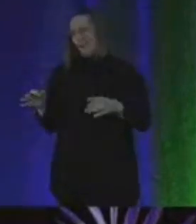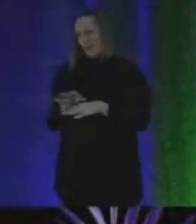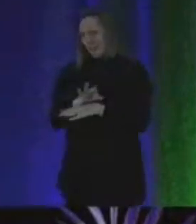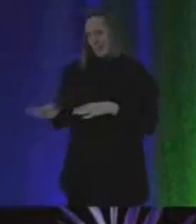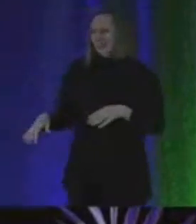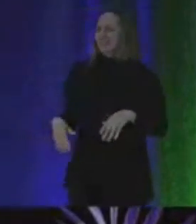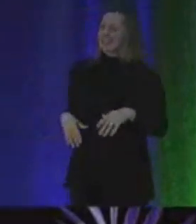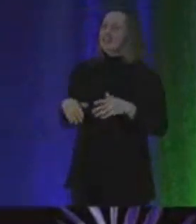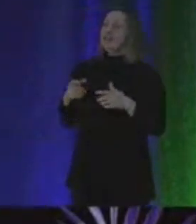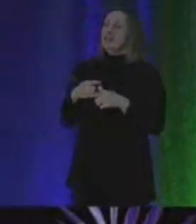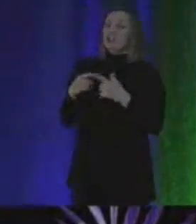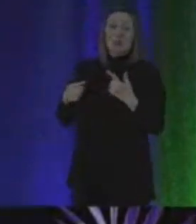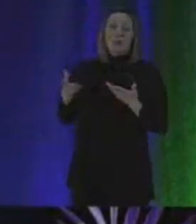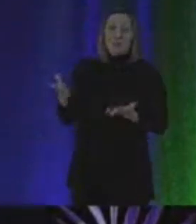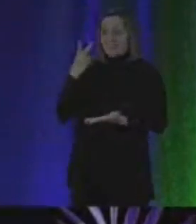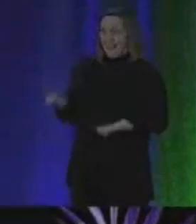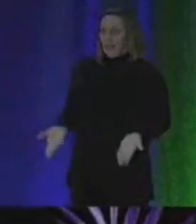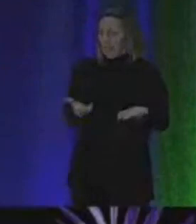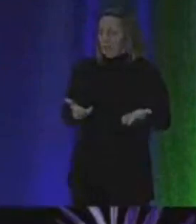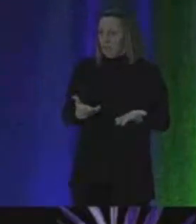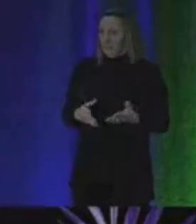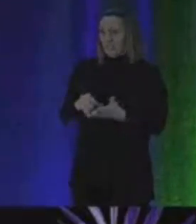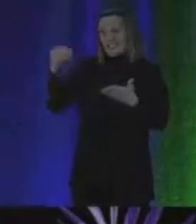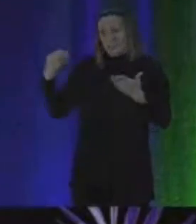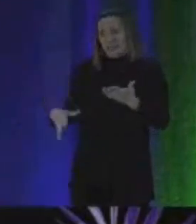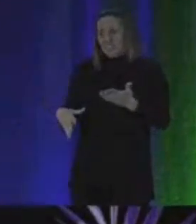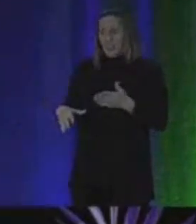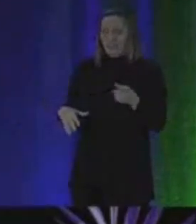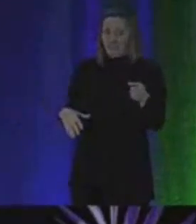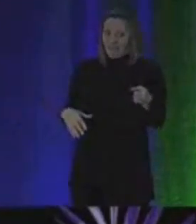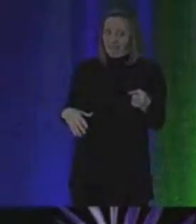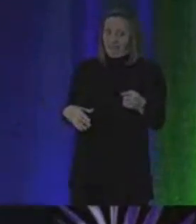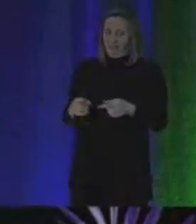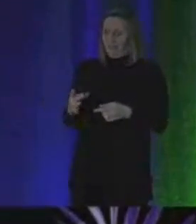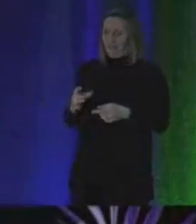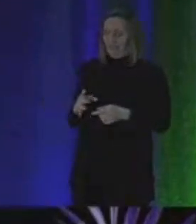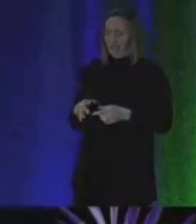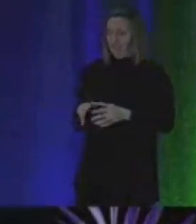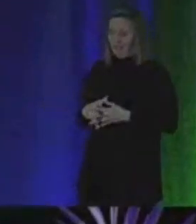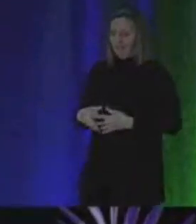Yeah, and you can see this right here, right? You have this expensive compute.